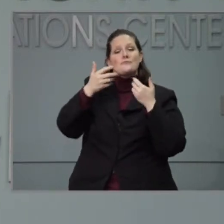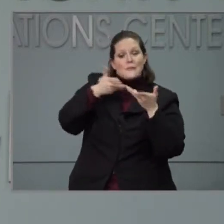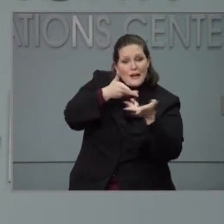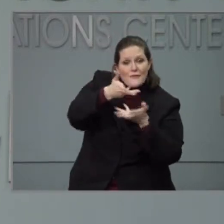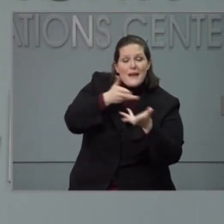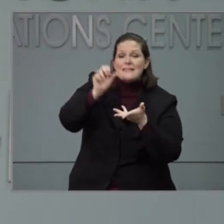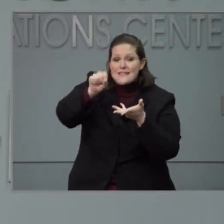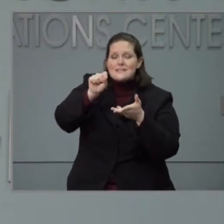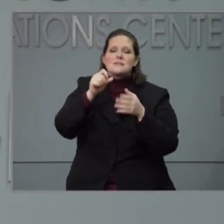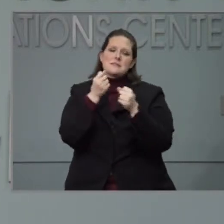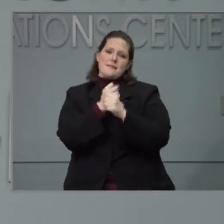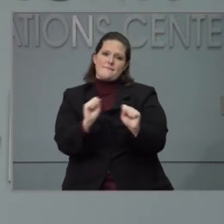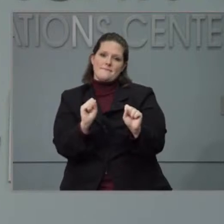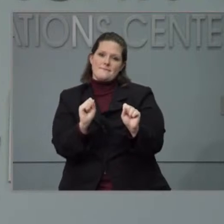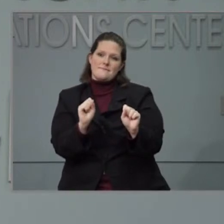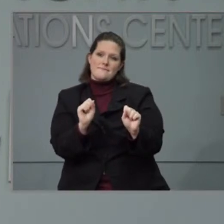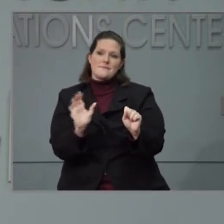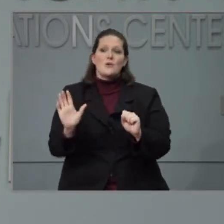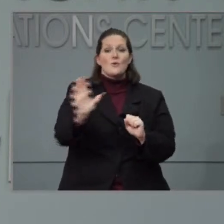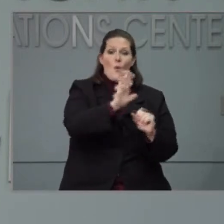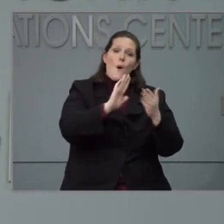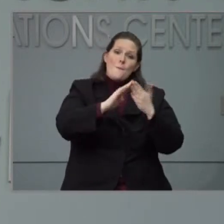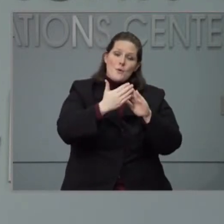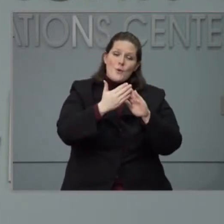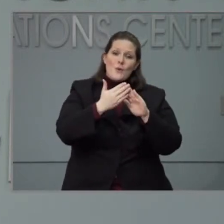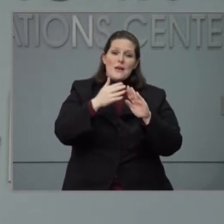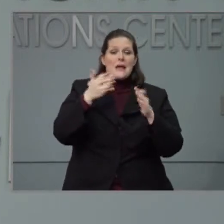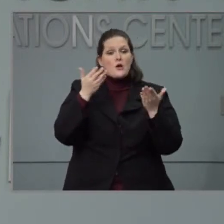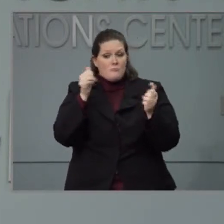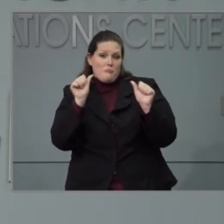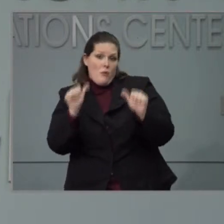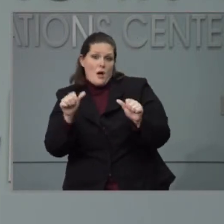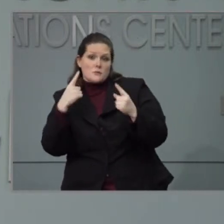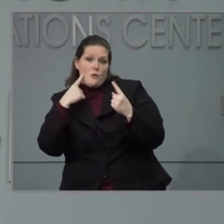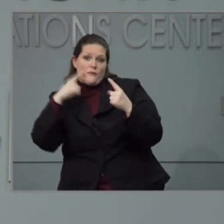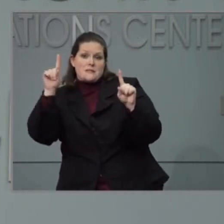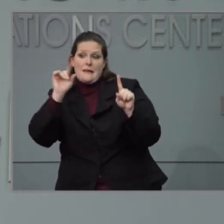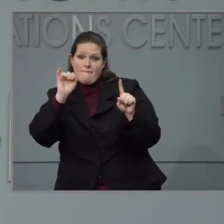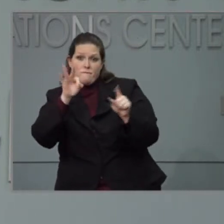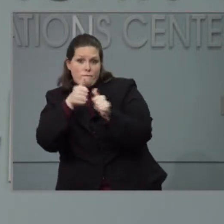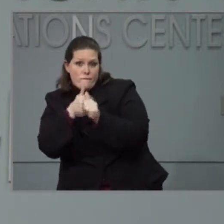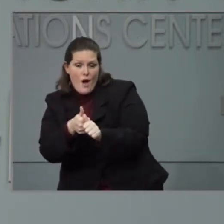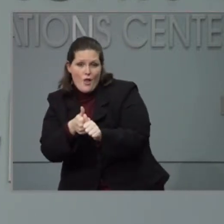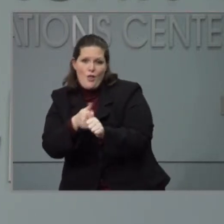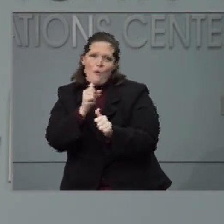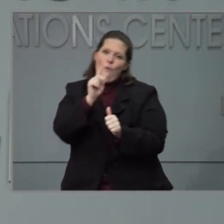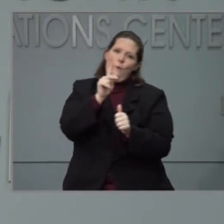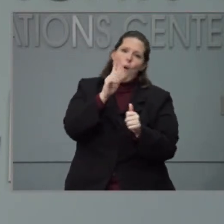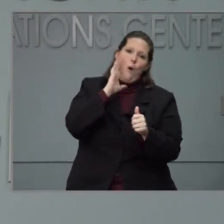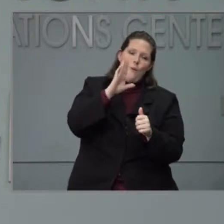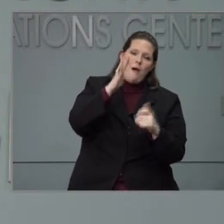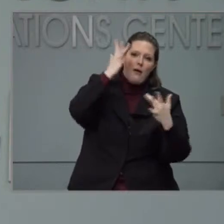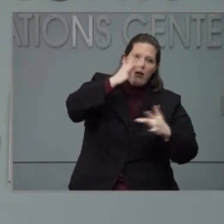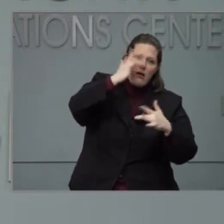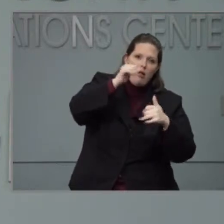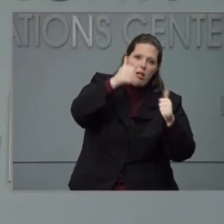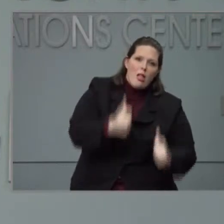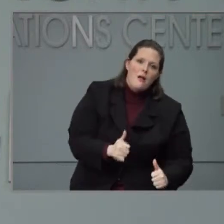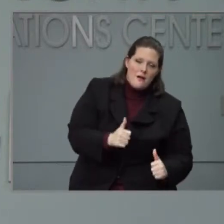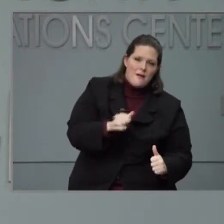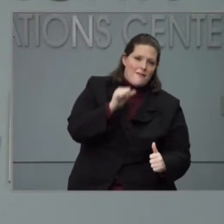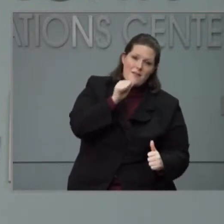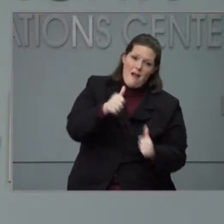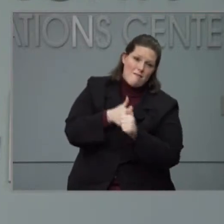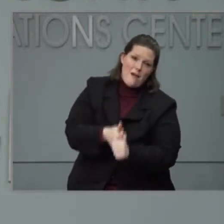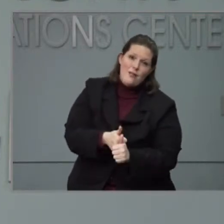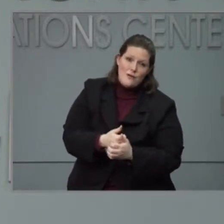may benefit or suffer from your decisions. Remember, this pandemic